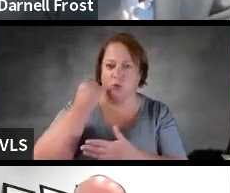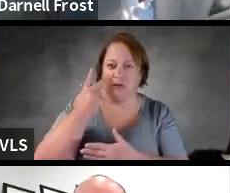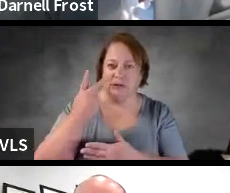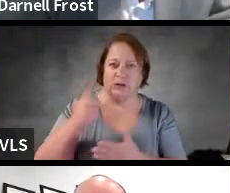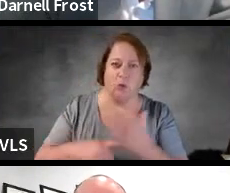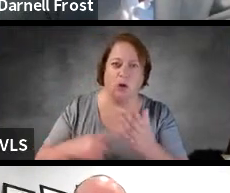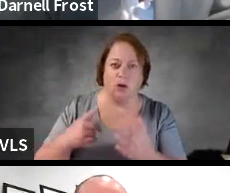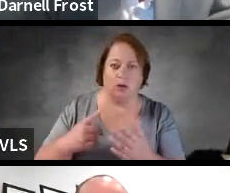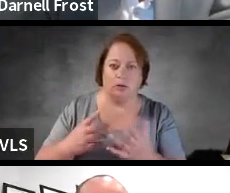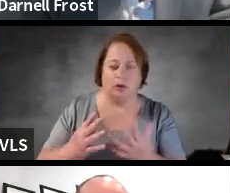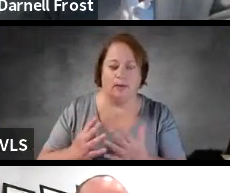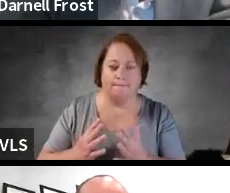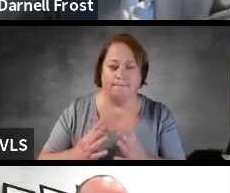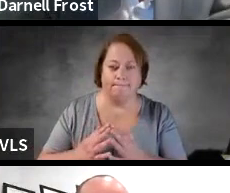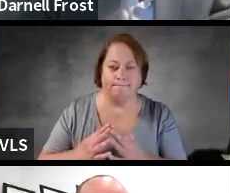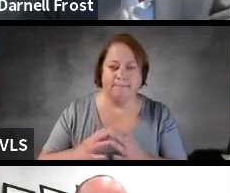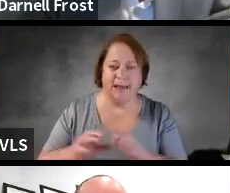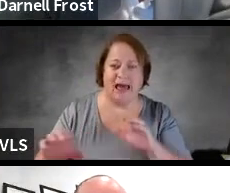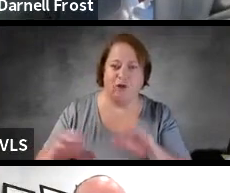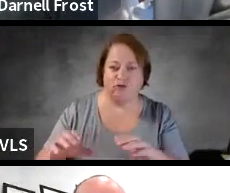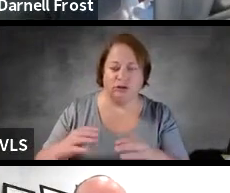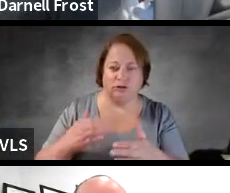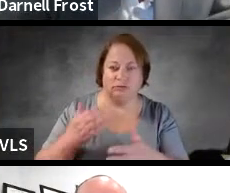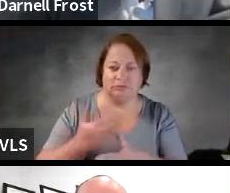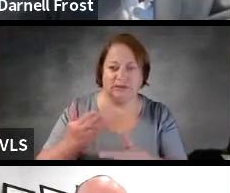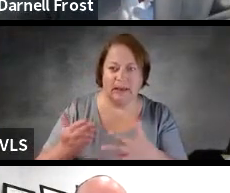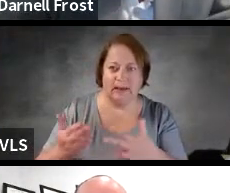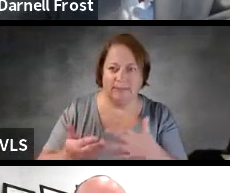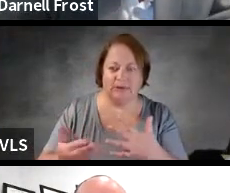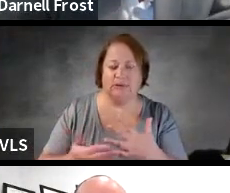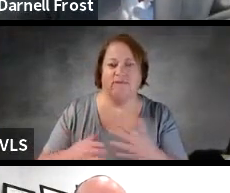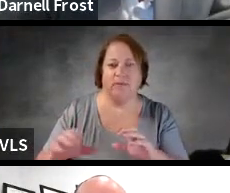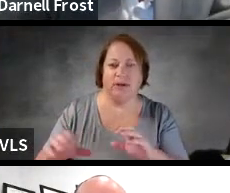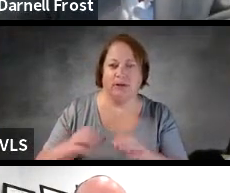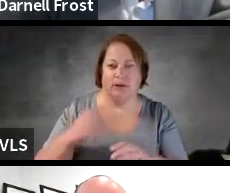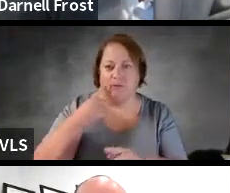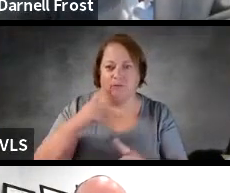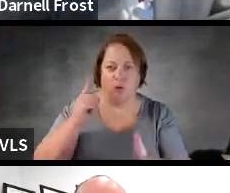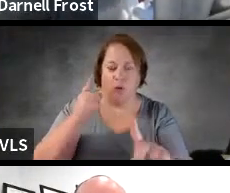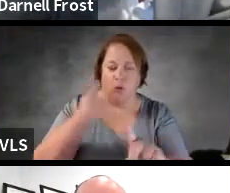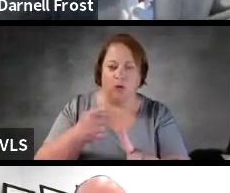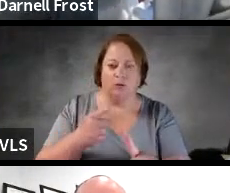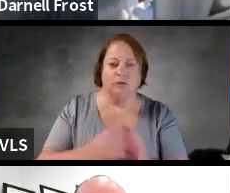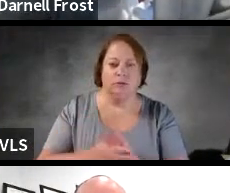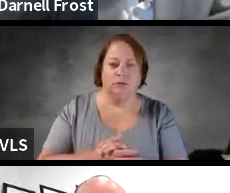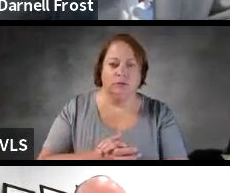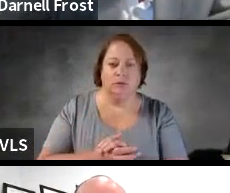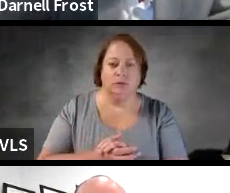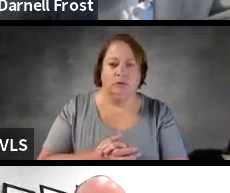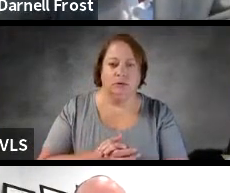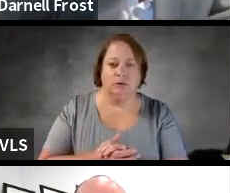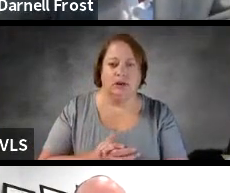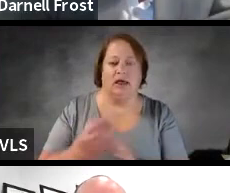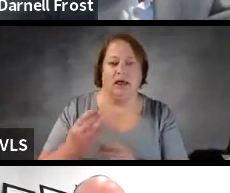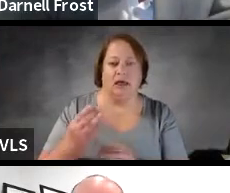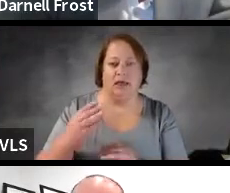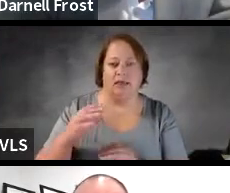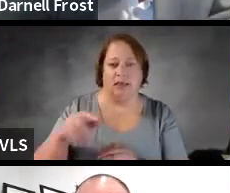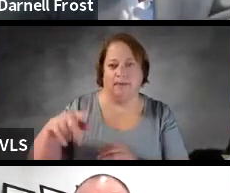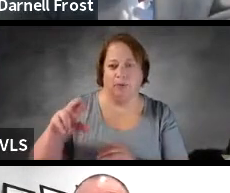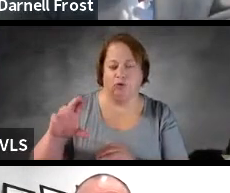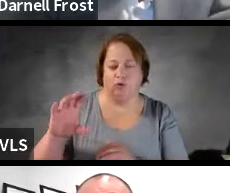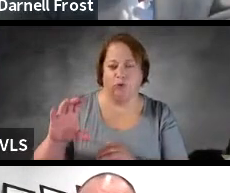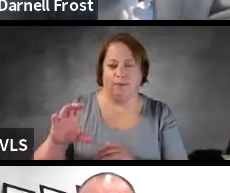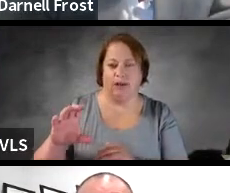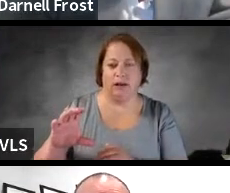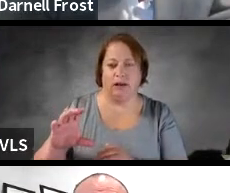have, what action steps have been made towards the goals that the Public Review Committee